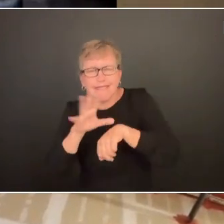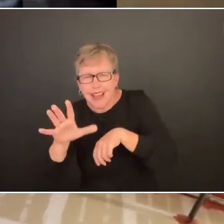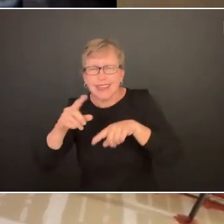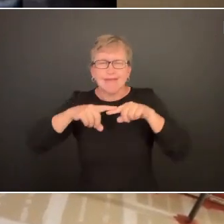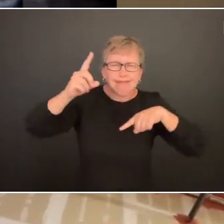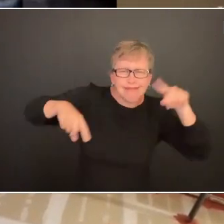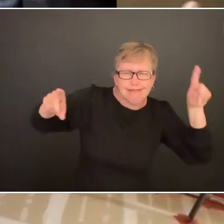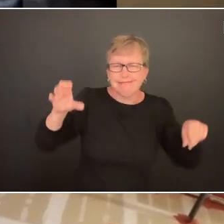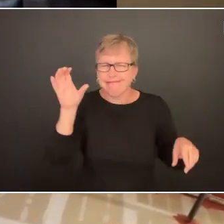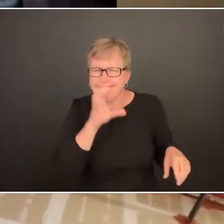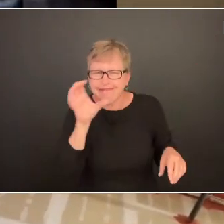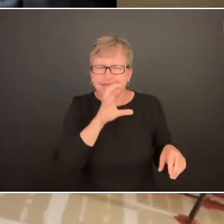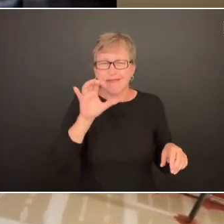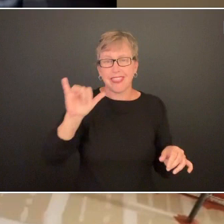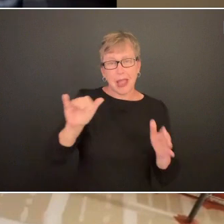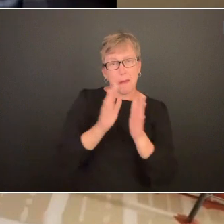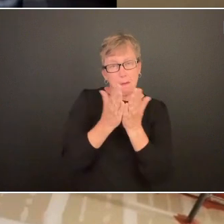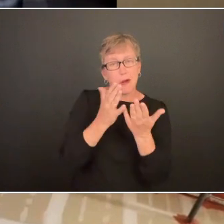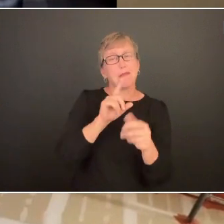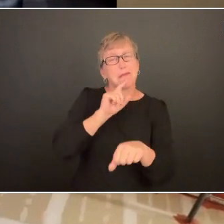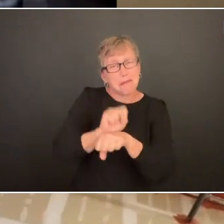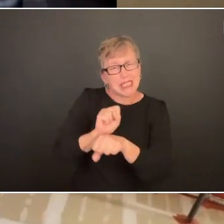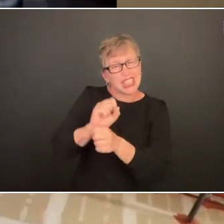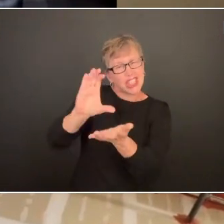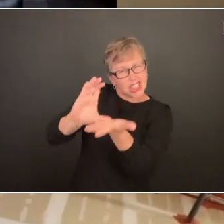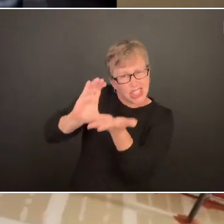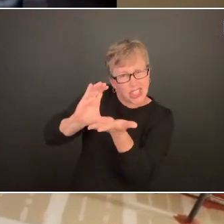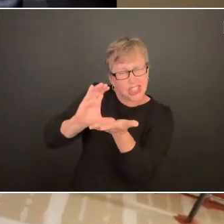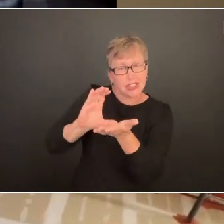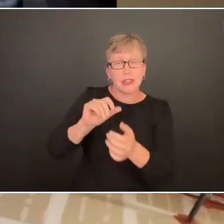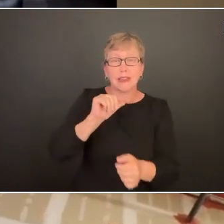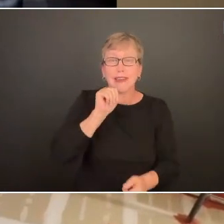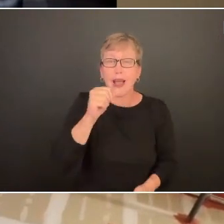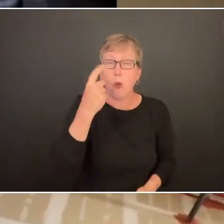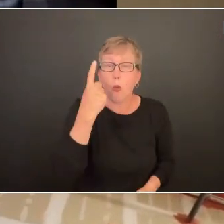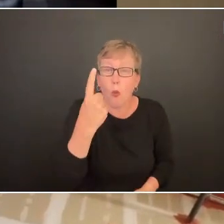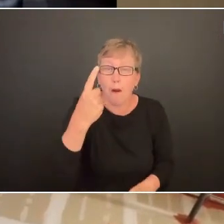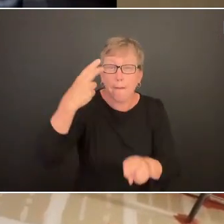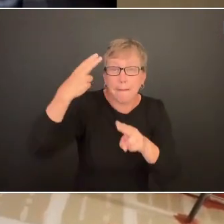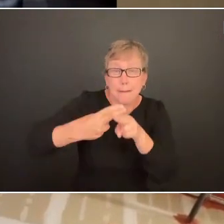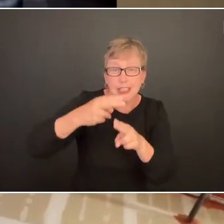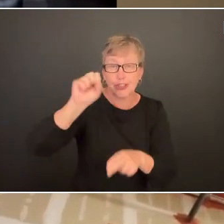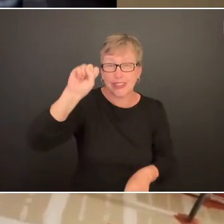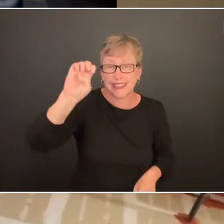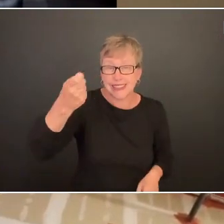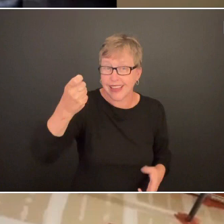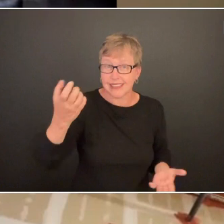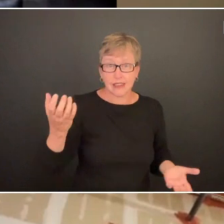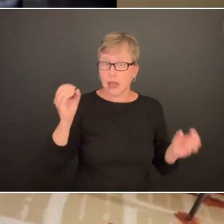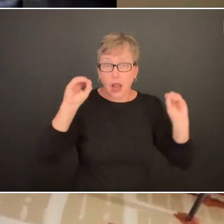or, you know, so some advices and things like that. And this book is this thick, and there is not one